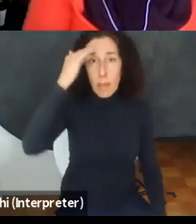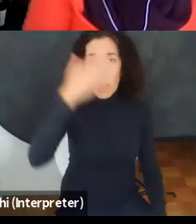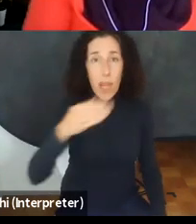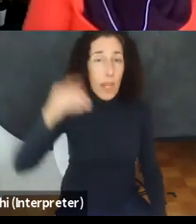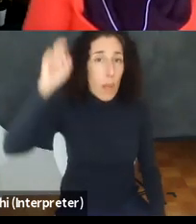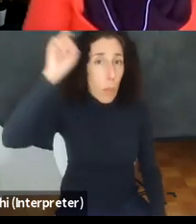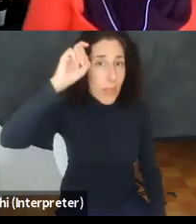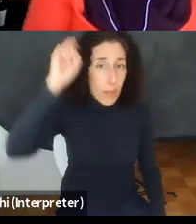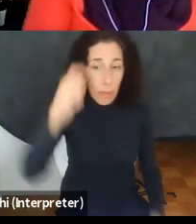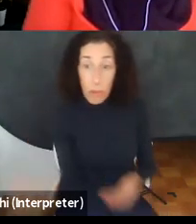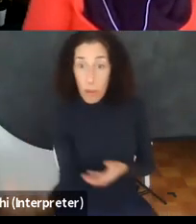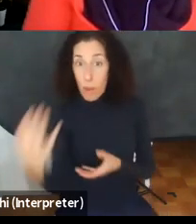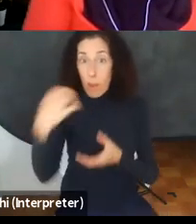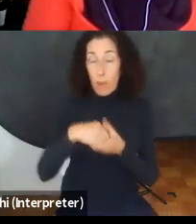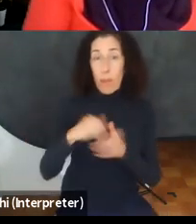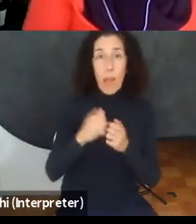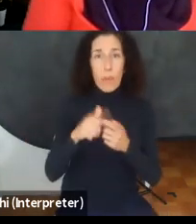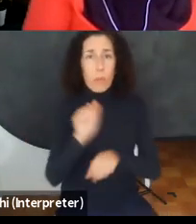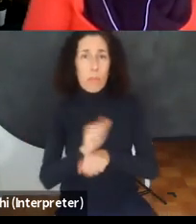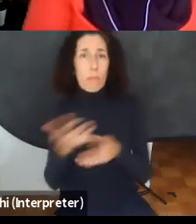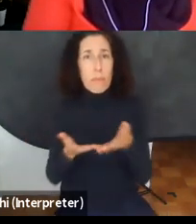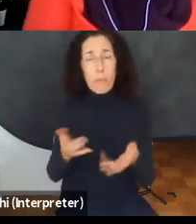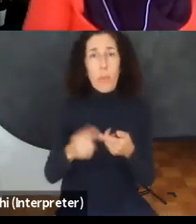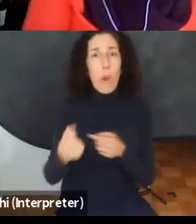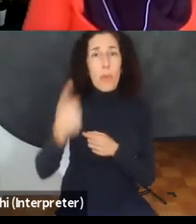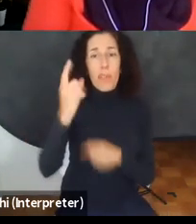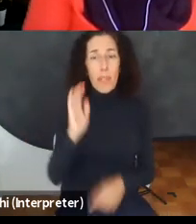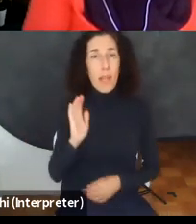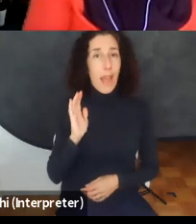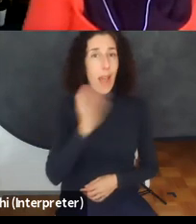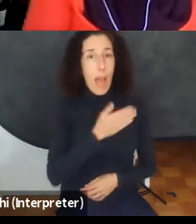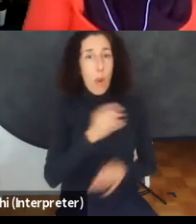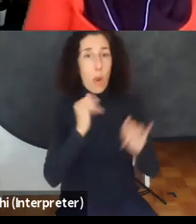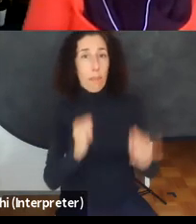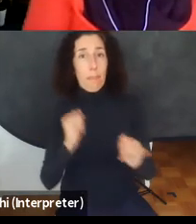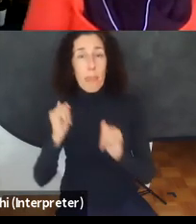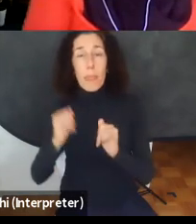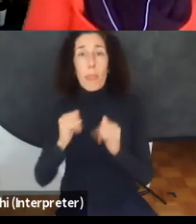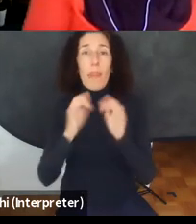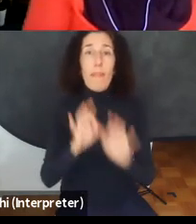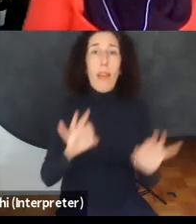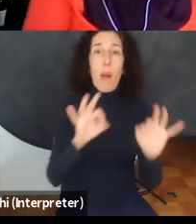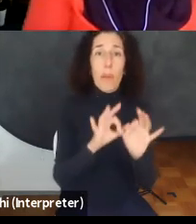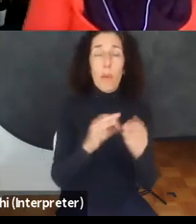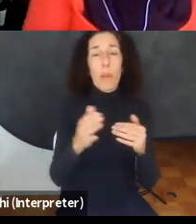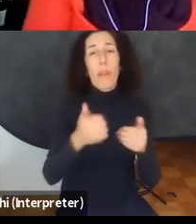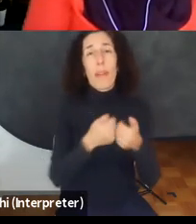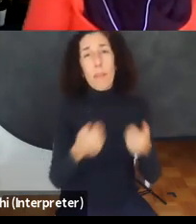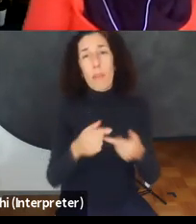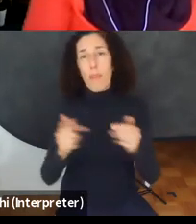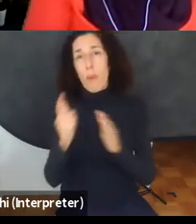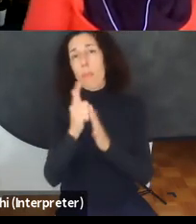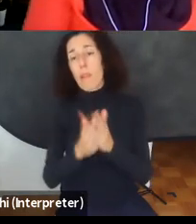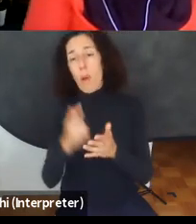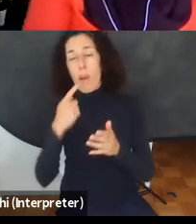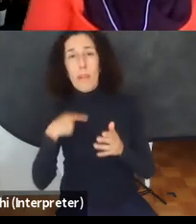and understand our value inherently outside of what laws or policies deem it to be.